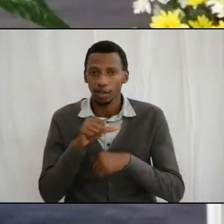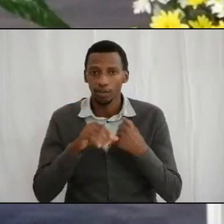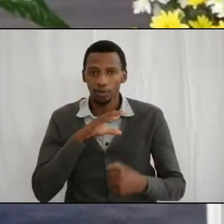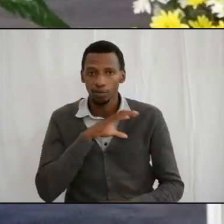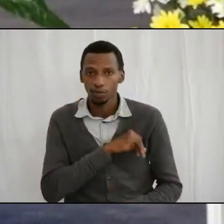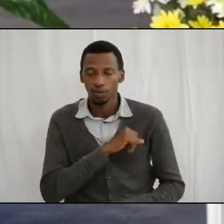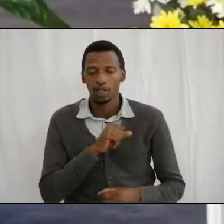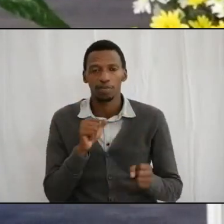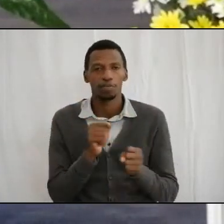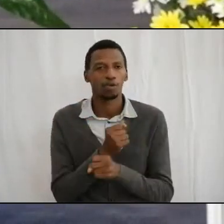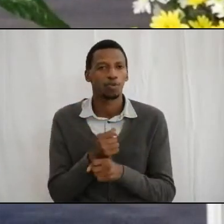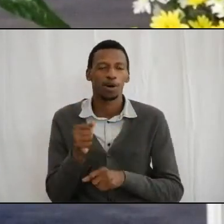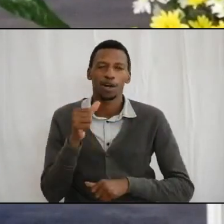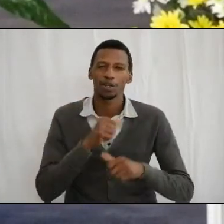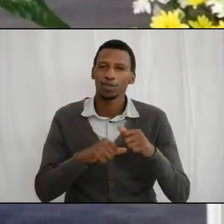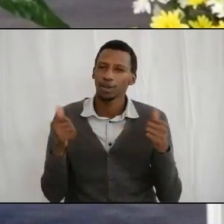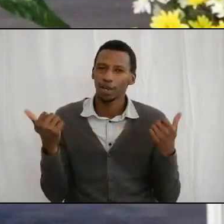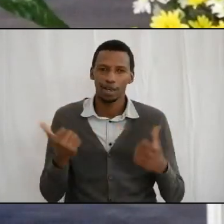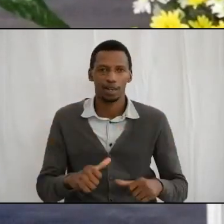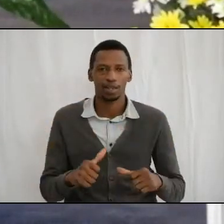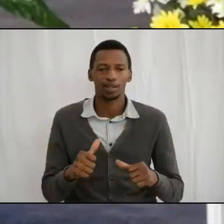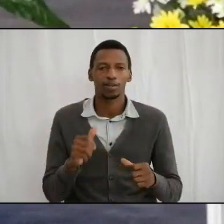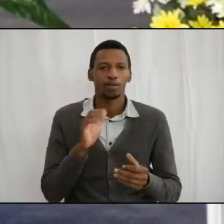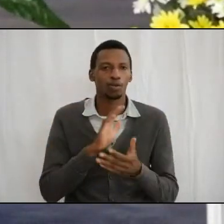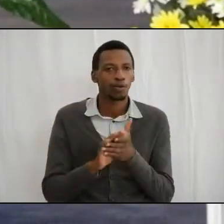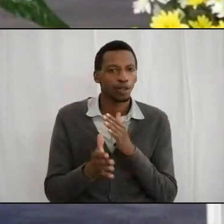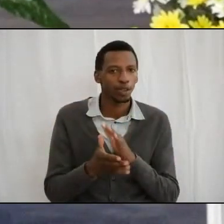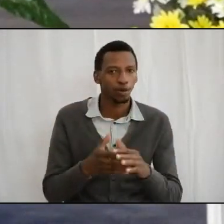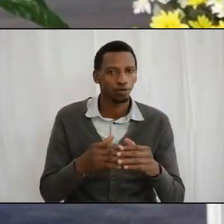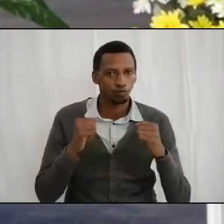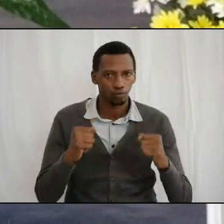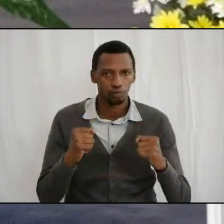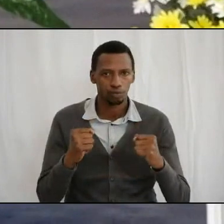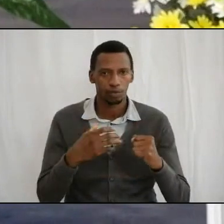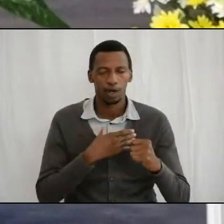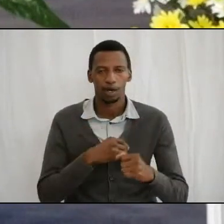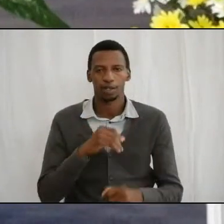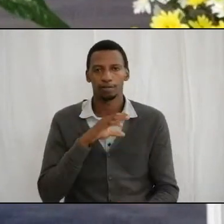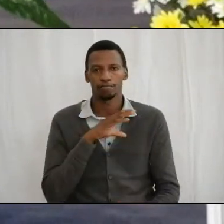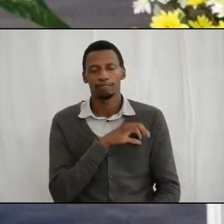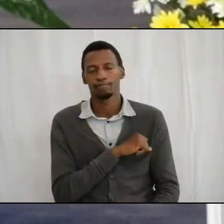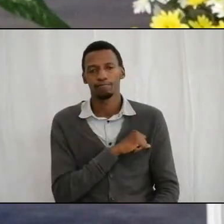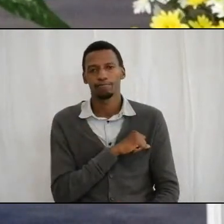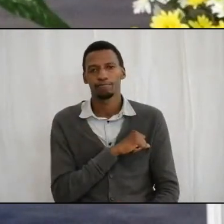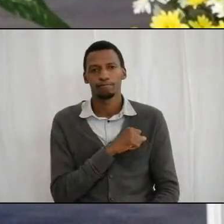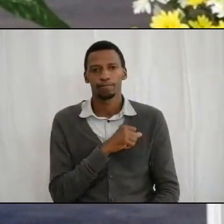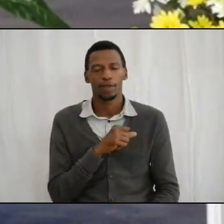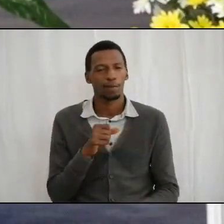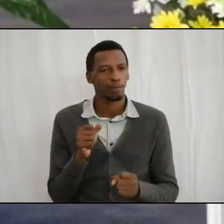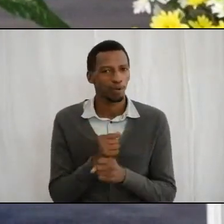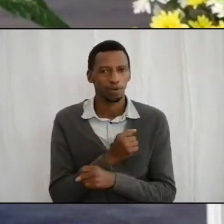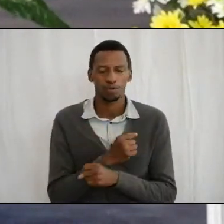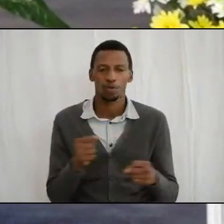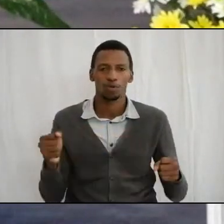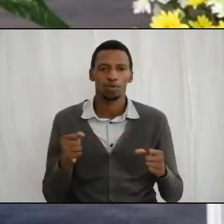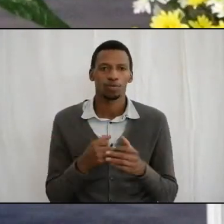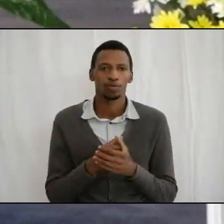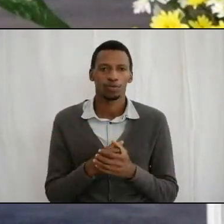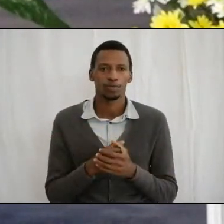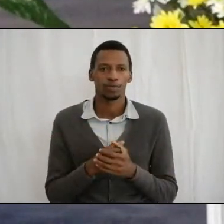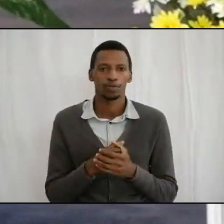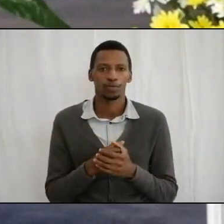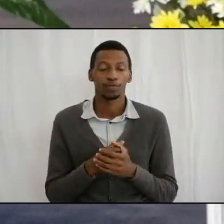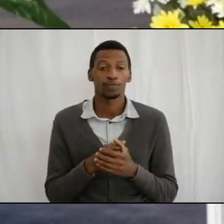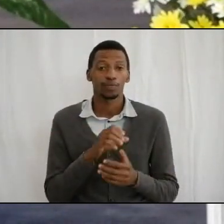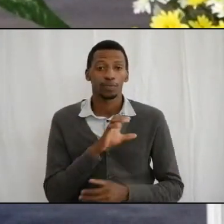without courage and perseverance. We can do nothing without courage and perseverance." Christian